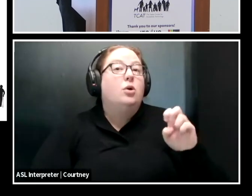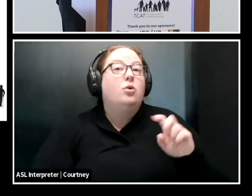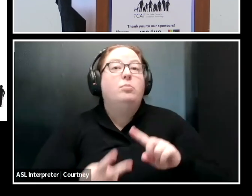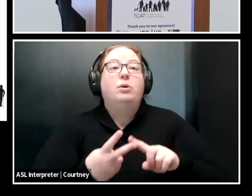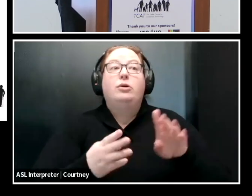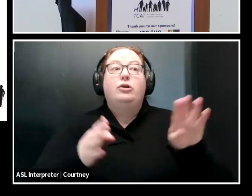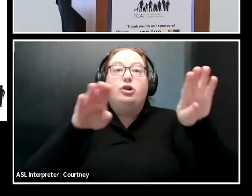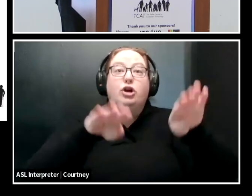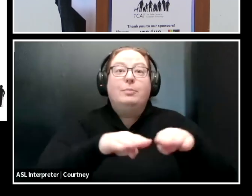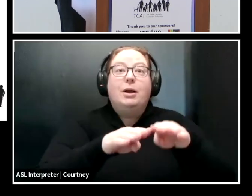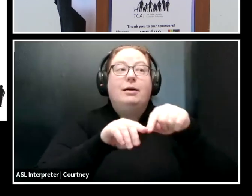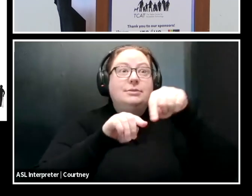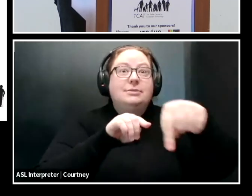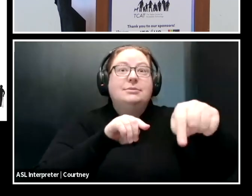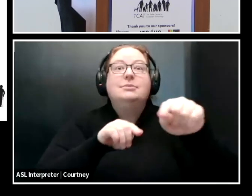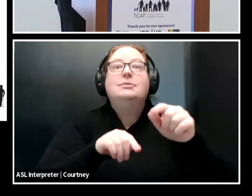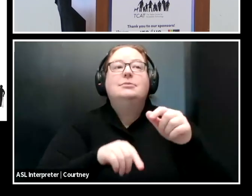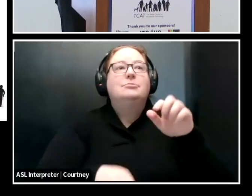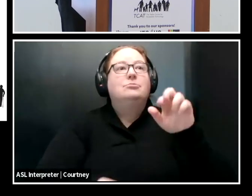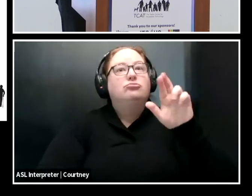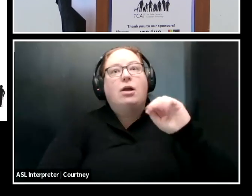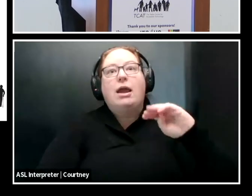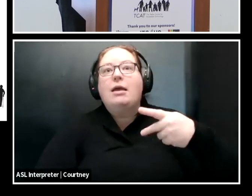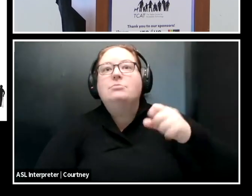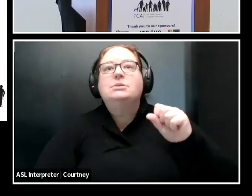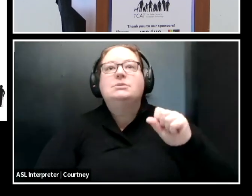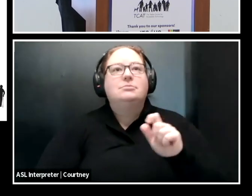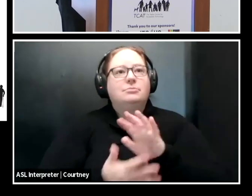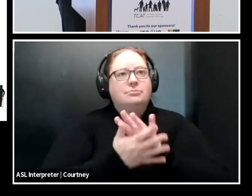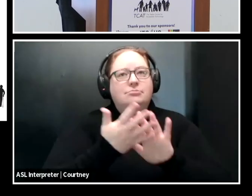and other accessibility features, ramps, et cetera, et cetera.